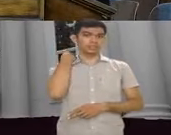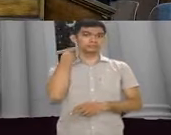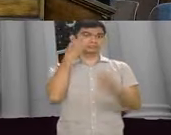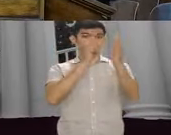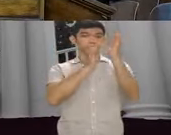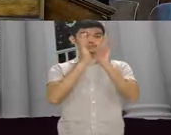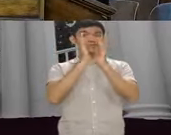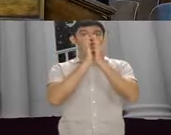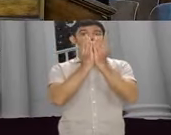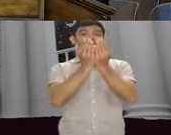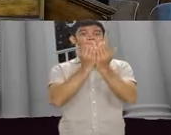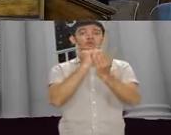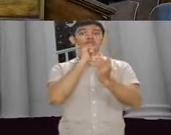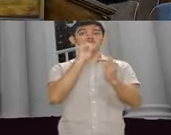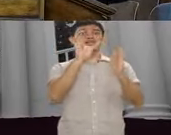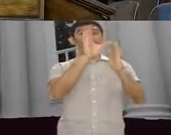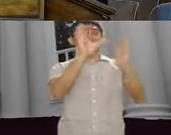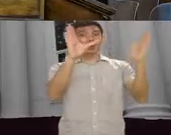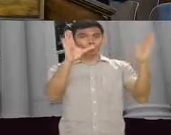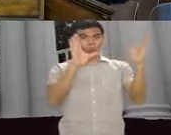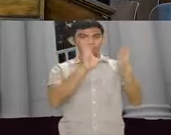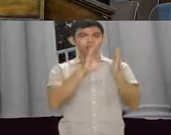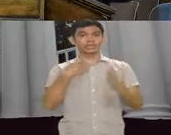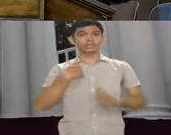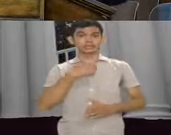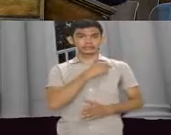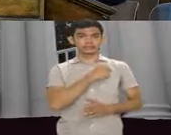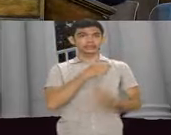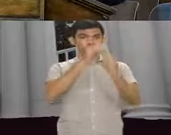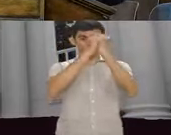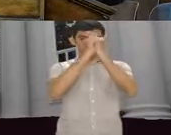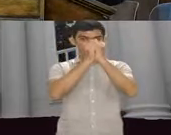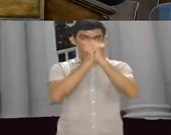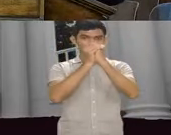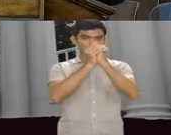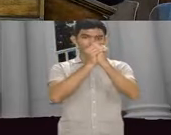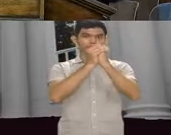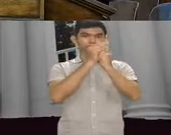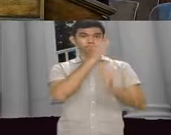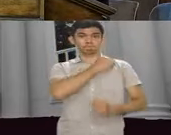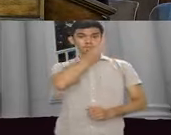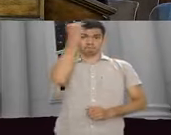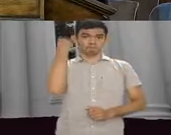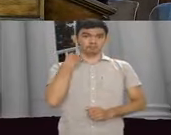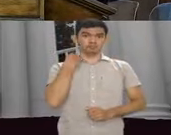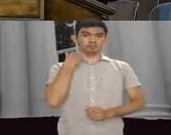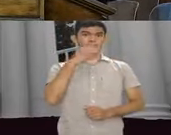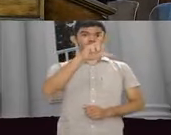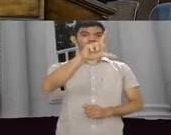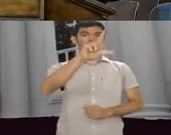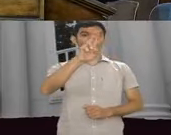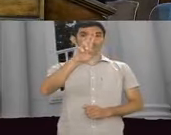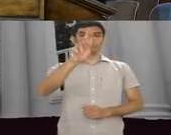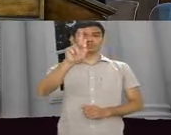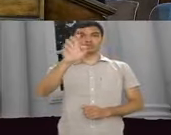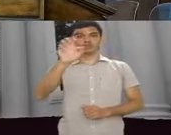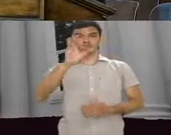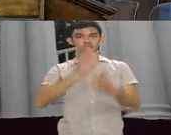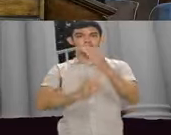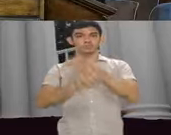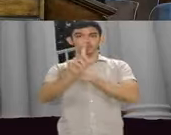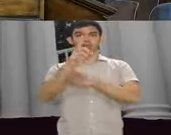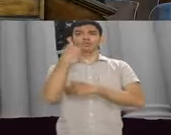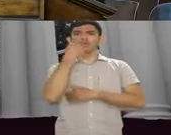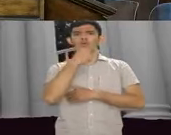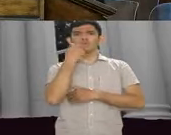never commanded us to worship nor venerate Mary. Luke chapter 1.